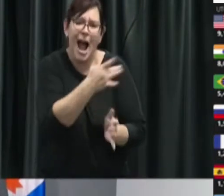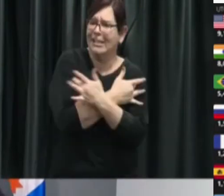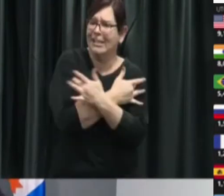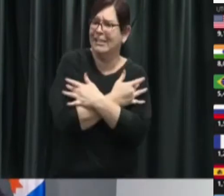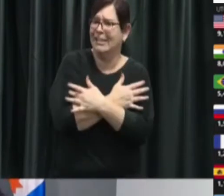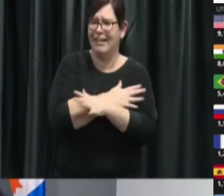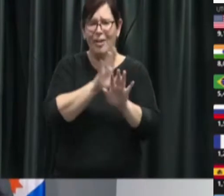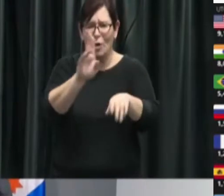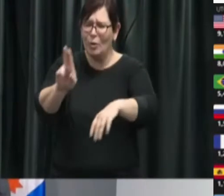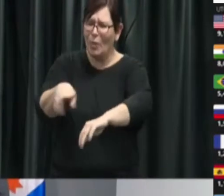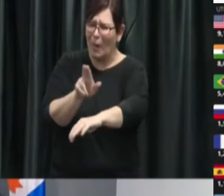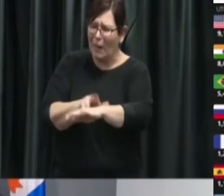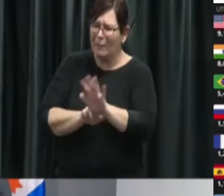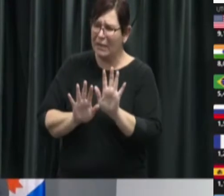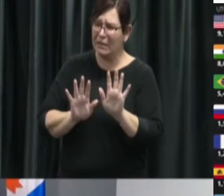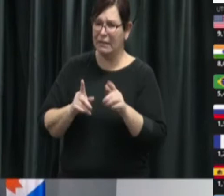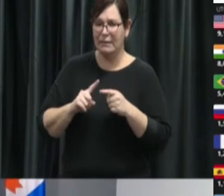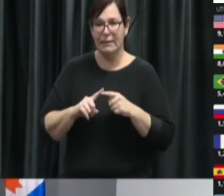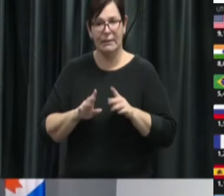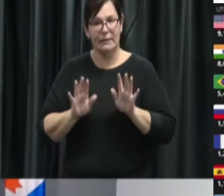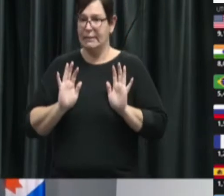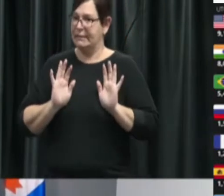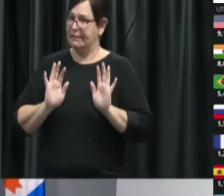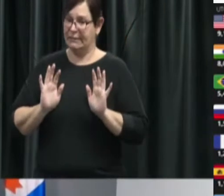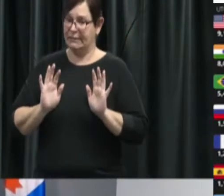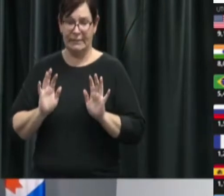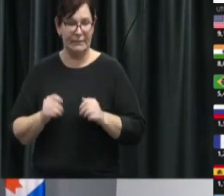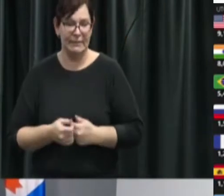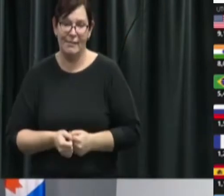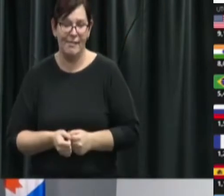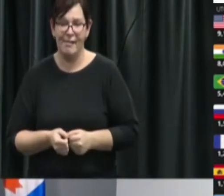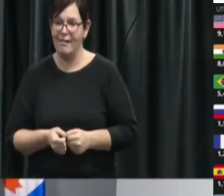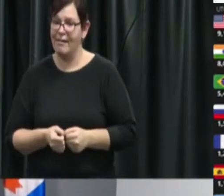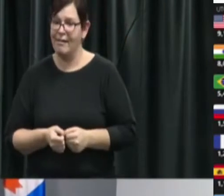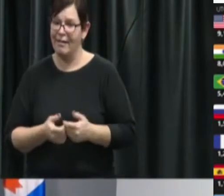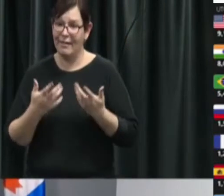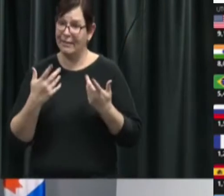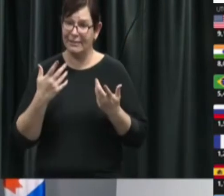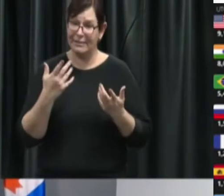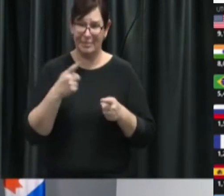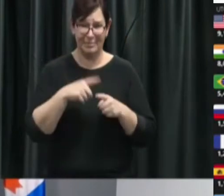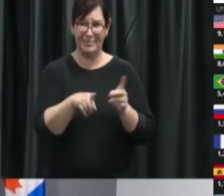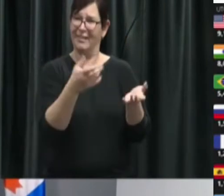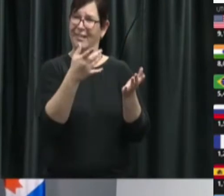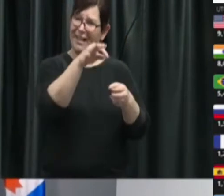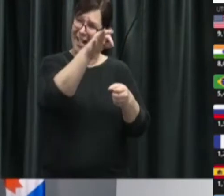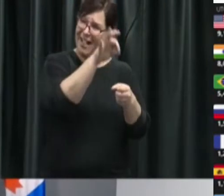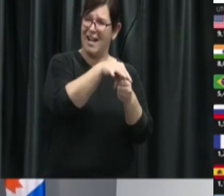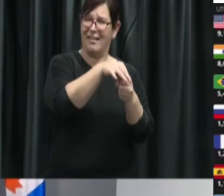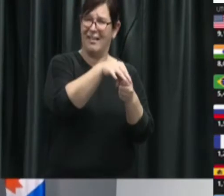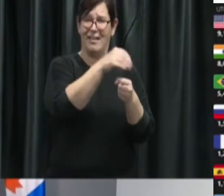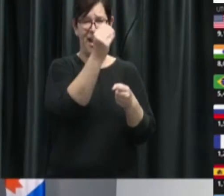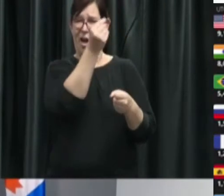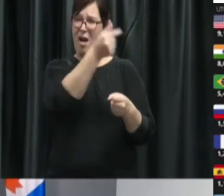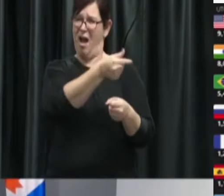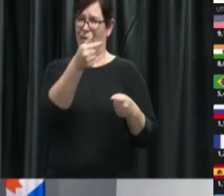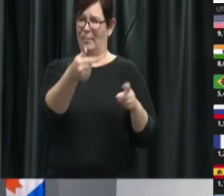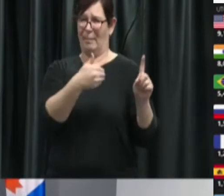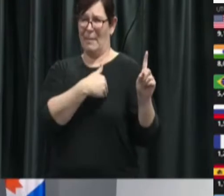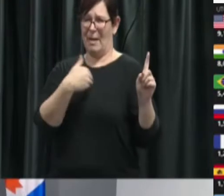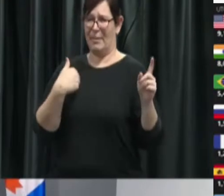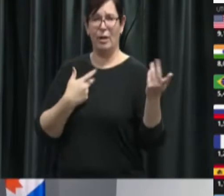What was more surprising to me, again, it's unfortunate that an elected leader, a person with a public profile was not wearing a mask, was that